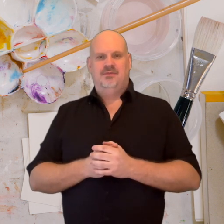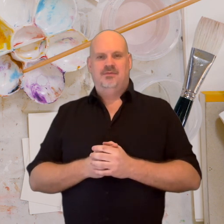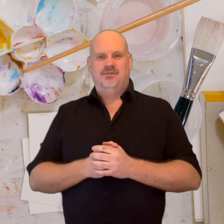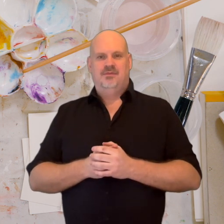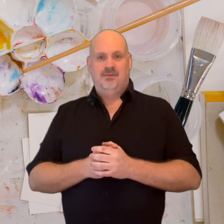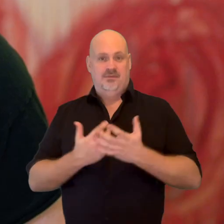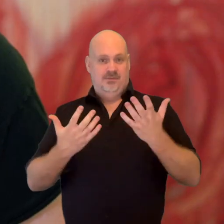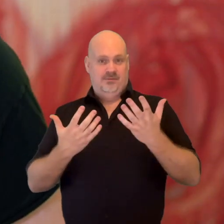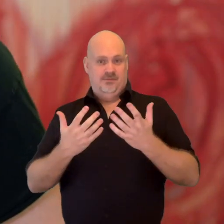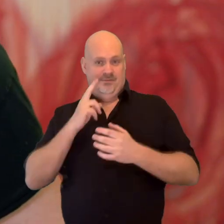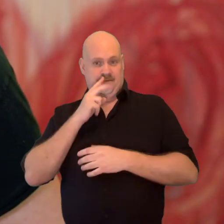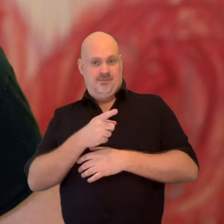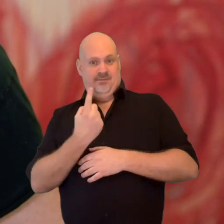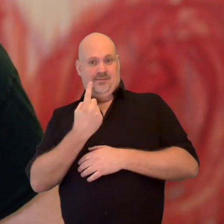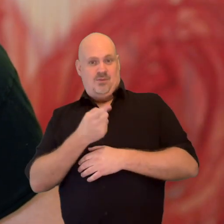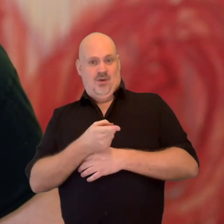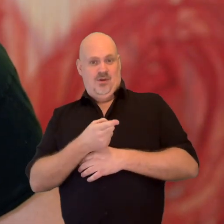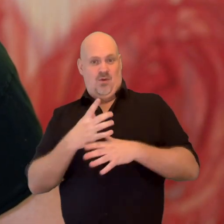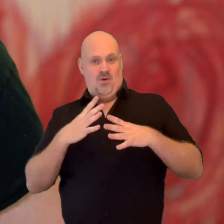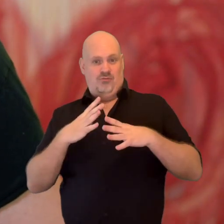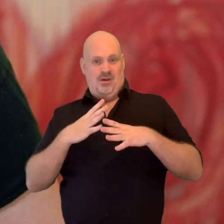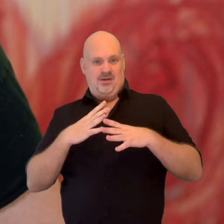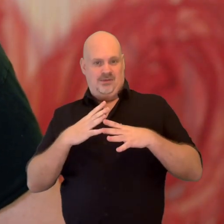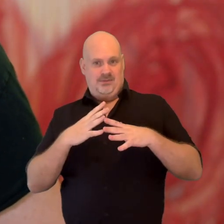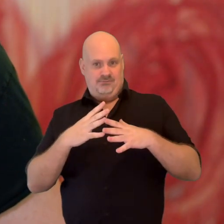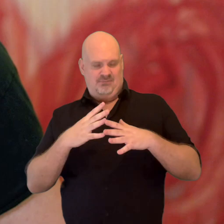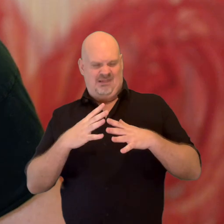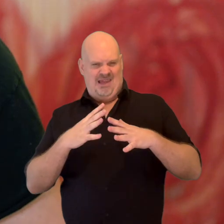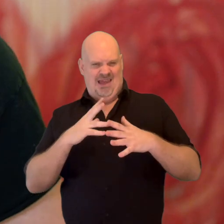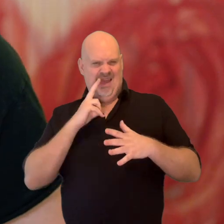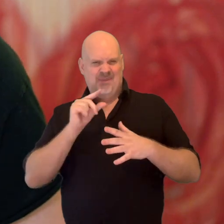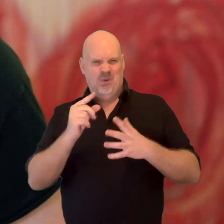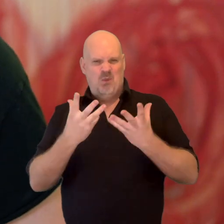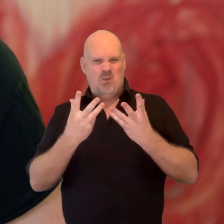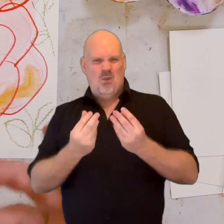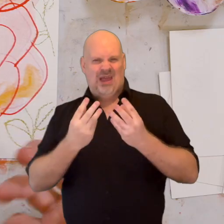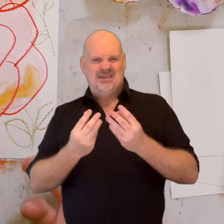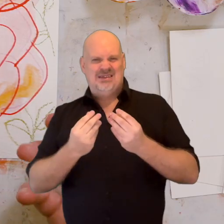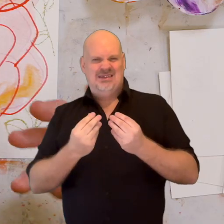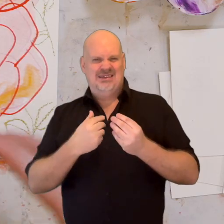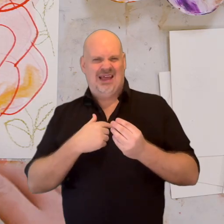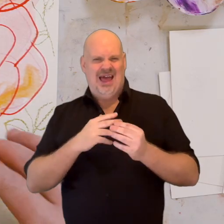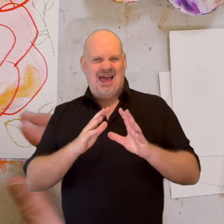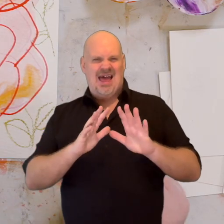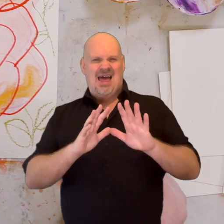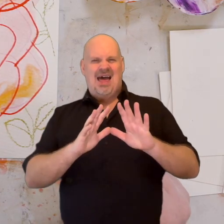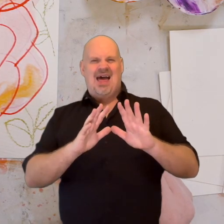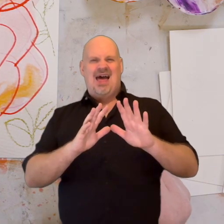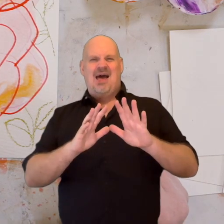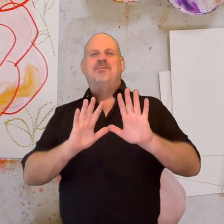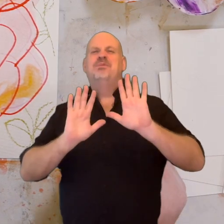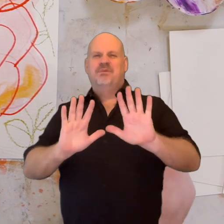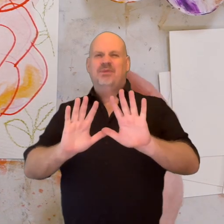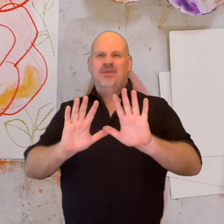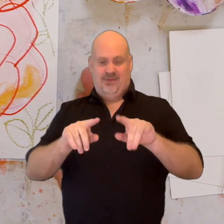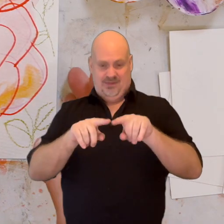So here's already one that has begun. It's a bit too wet for me to want to go on with this one, so I'm going to